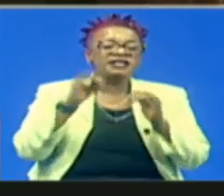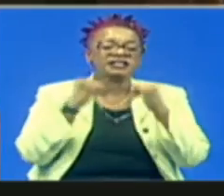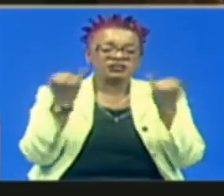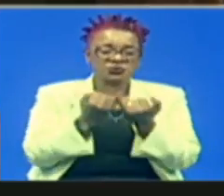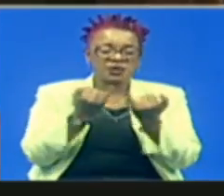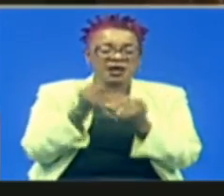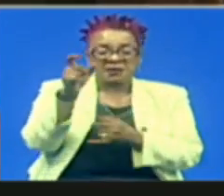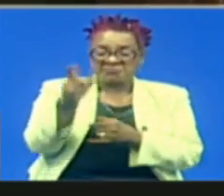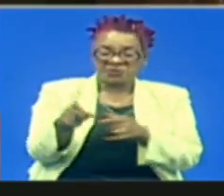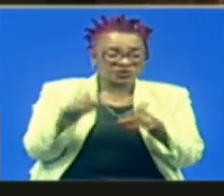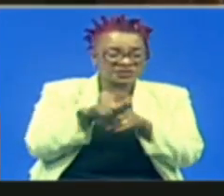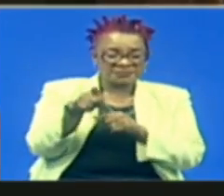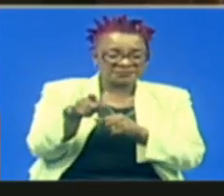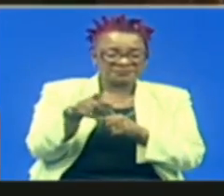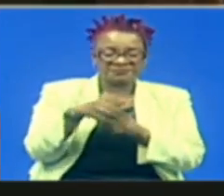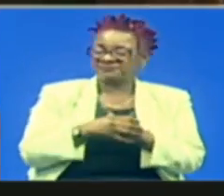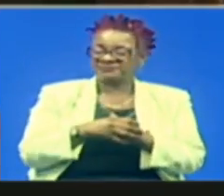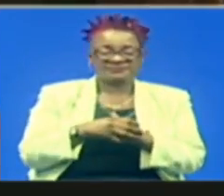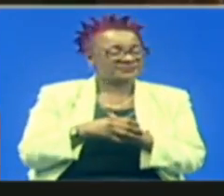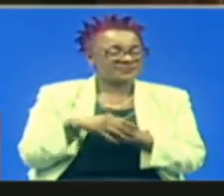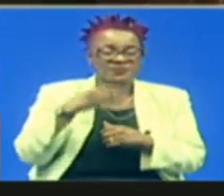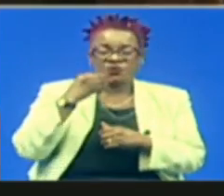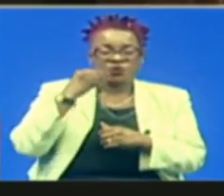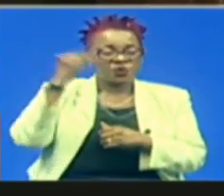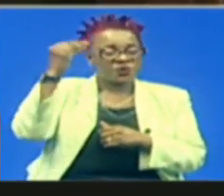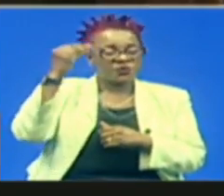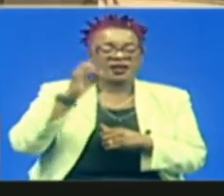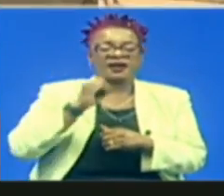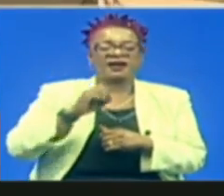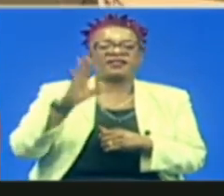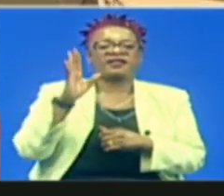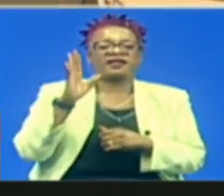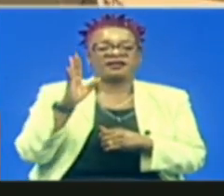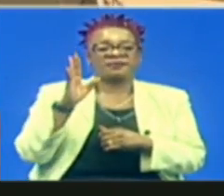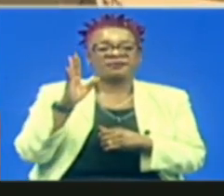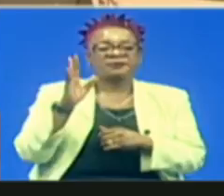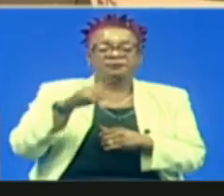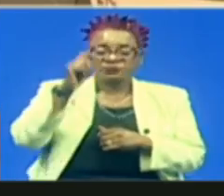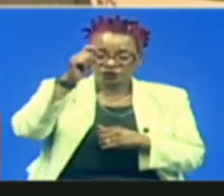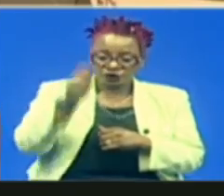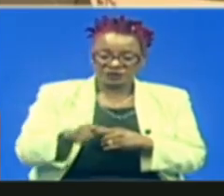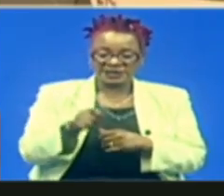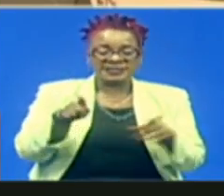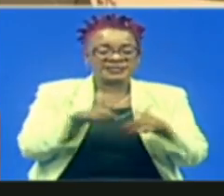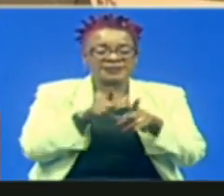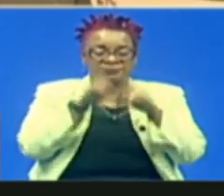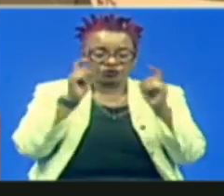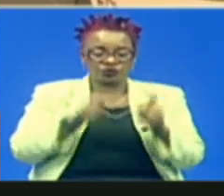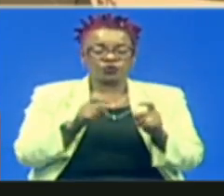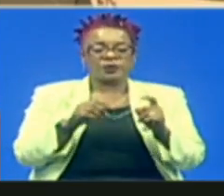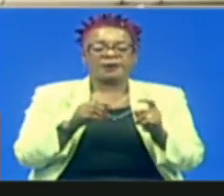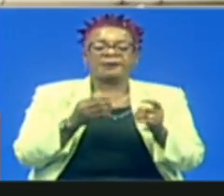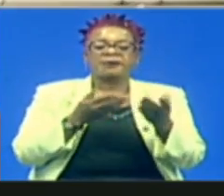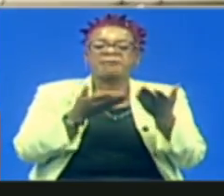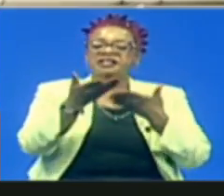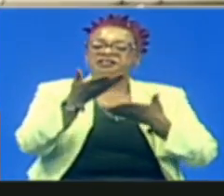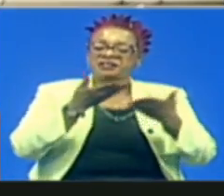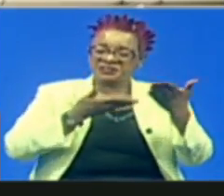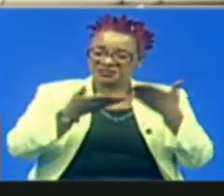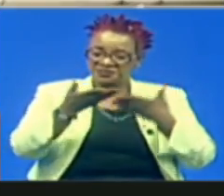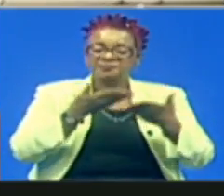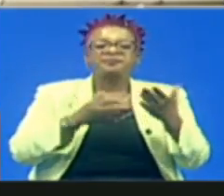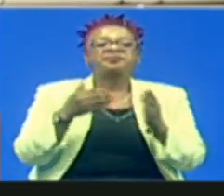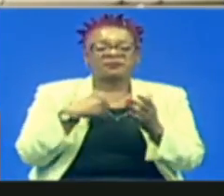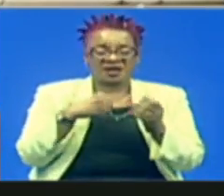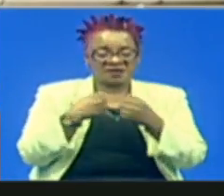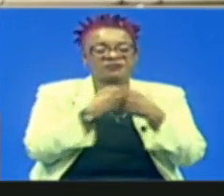person did not take a proper oath. The judiciary that is also expected to mediate has also had its fair share of